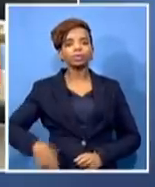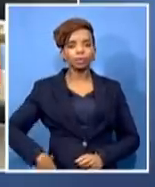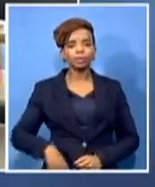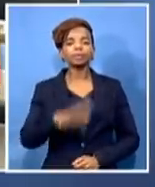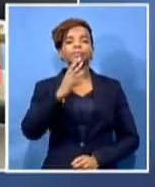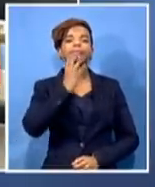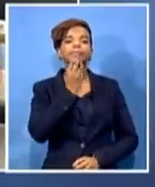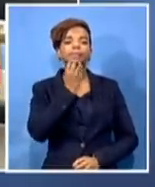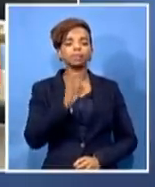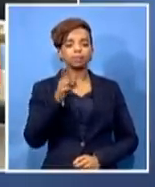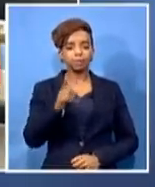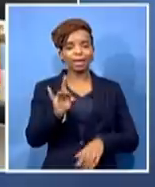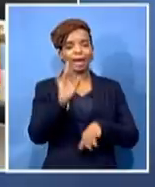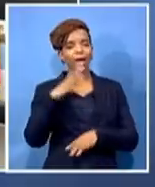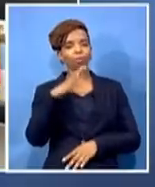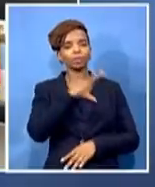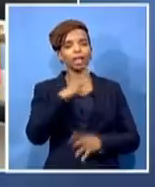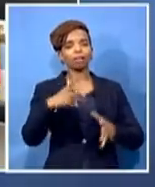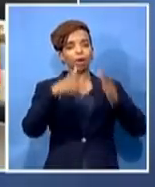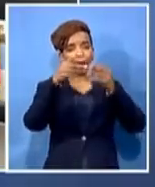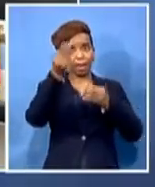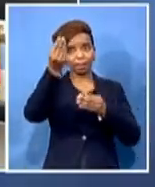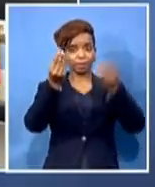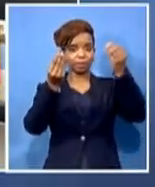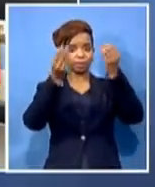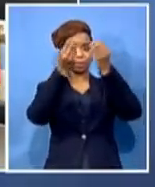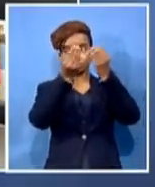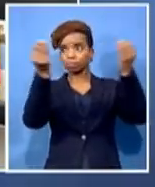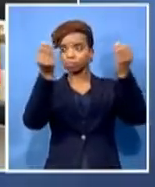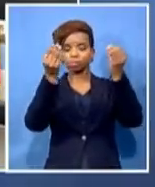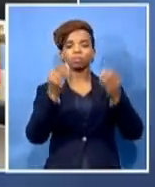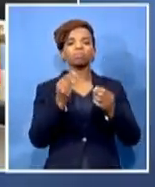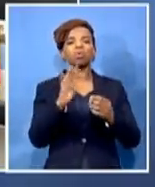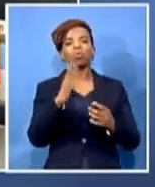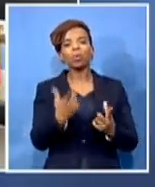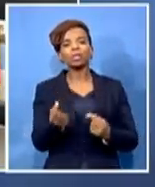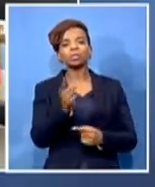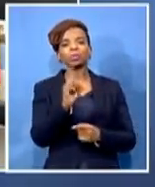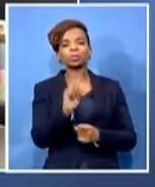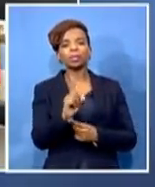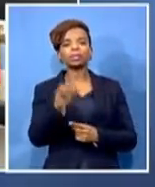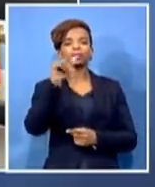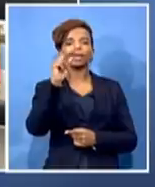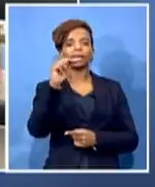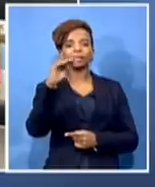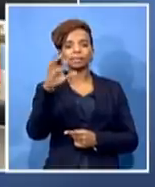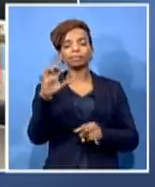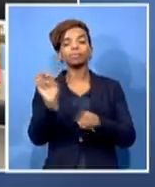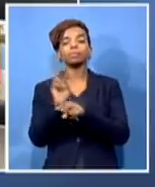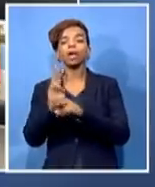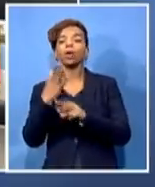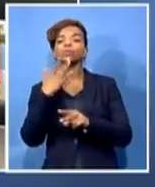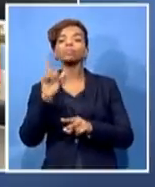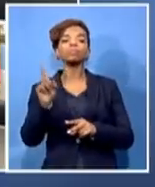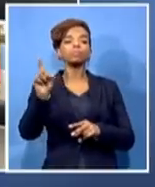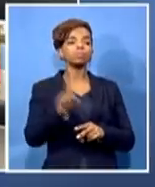look into corruption in the African National Congress. What does this tell us about the capability of